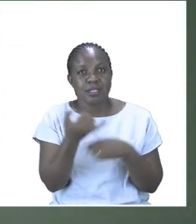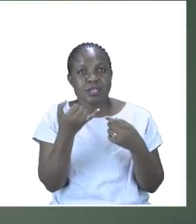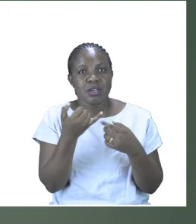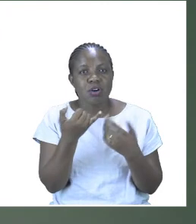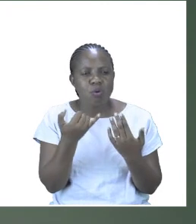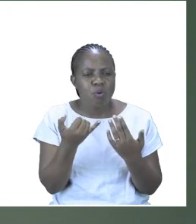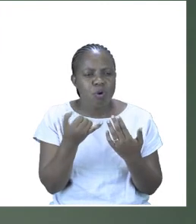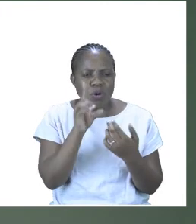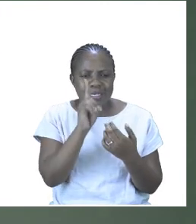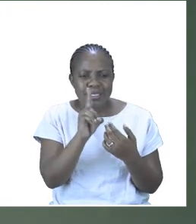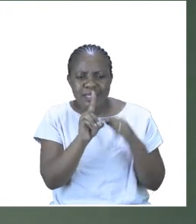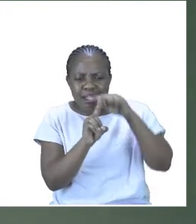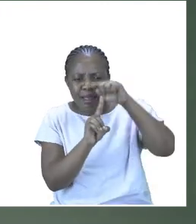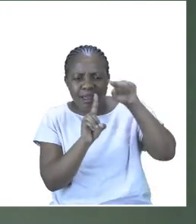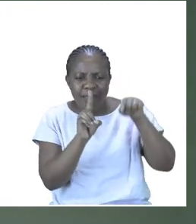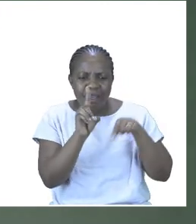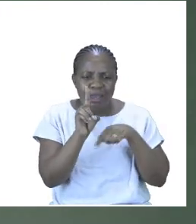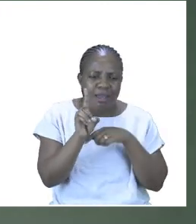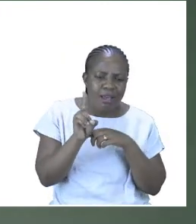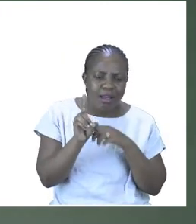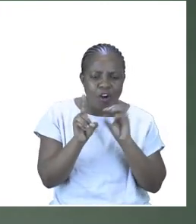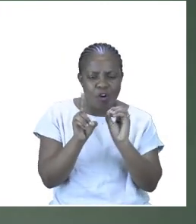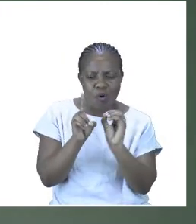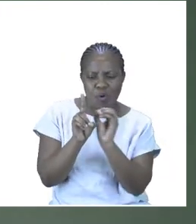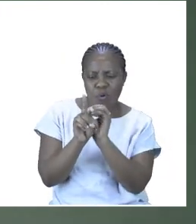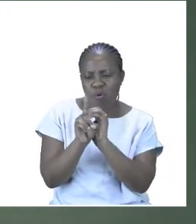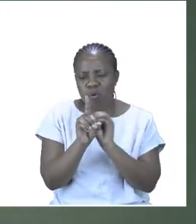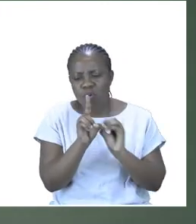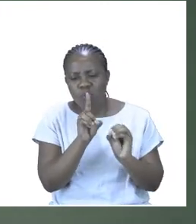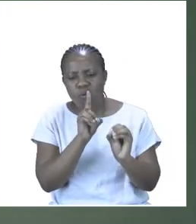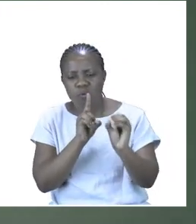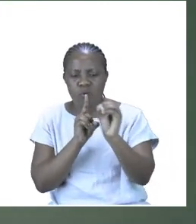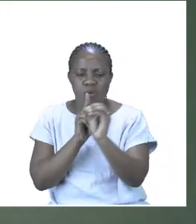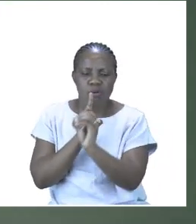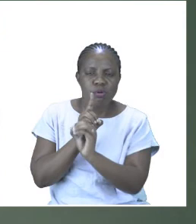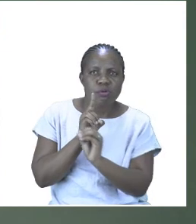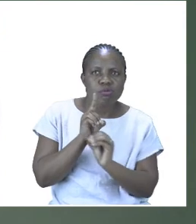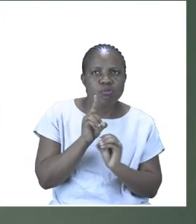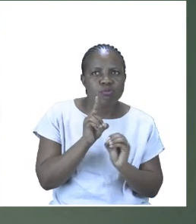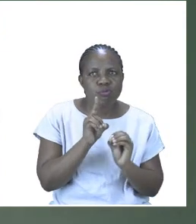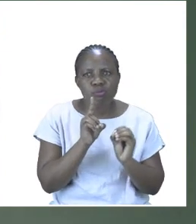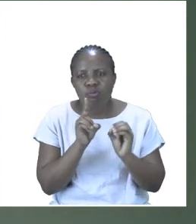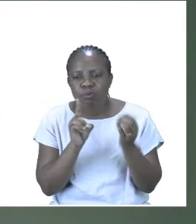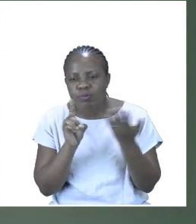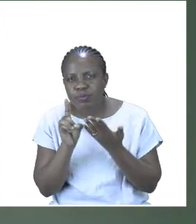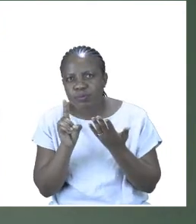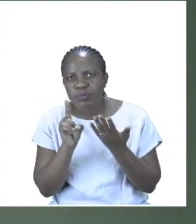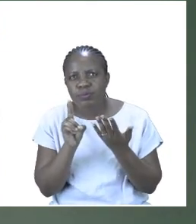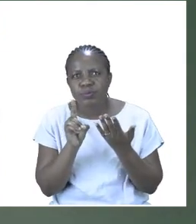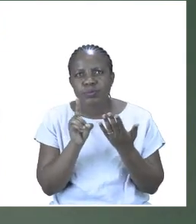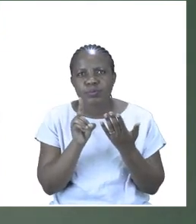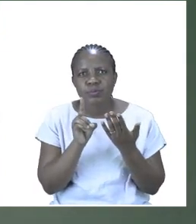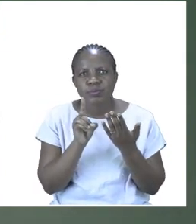is around the D because the next letter is O. So we say D, then we